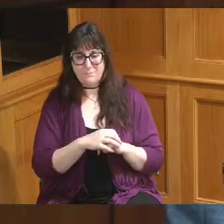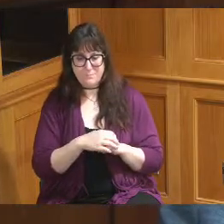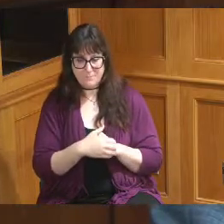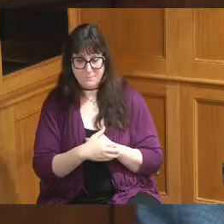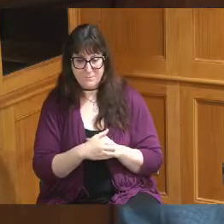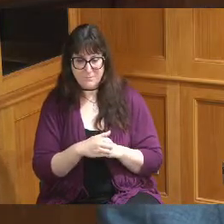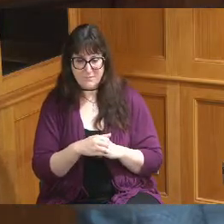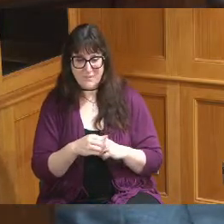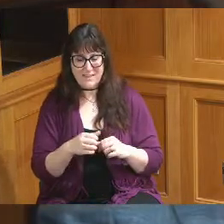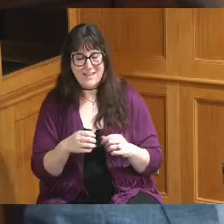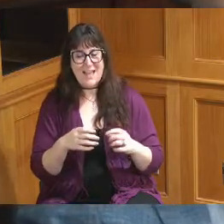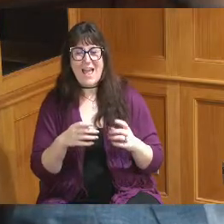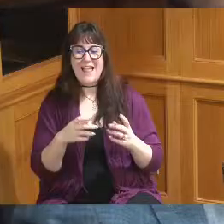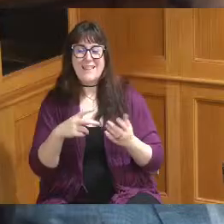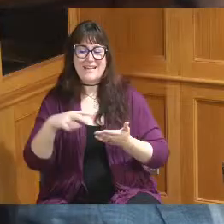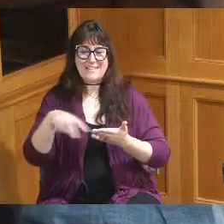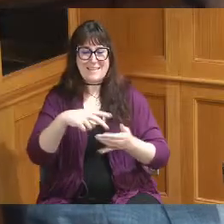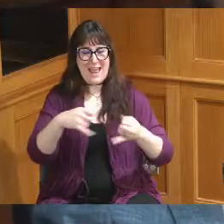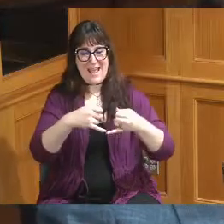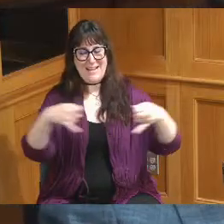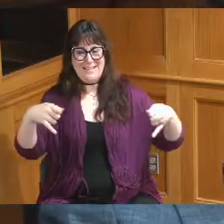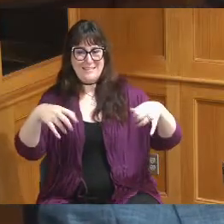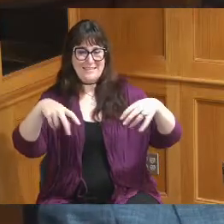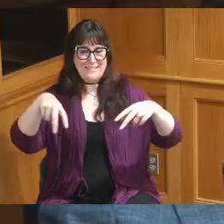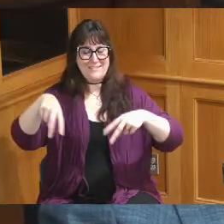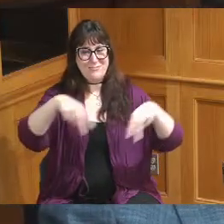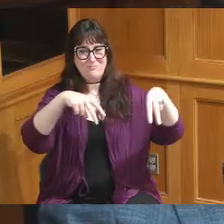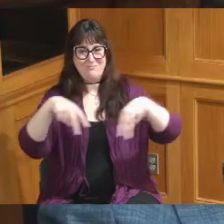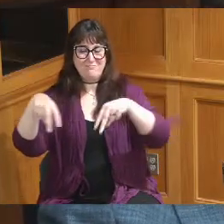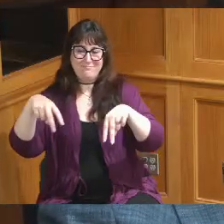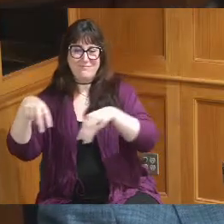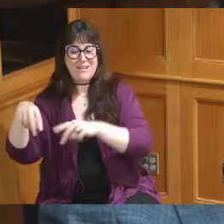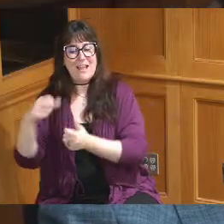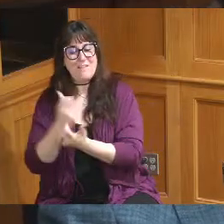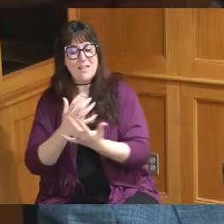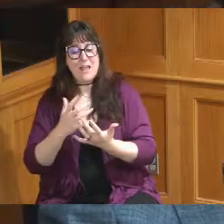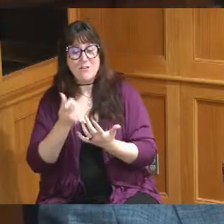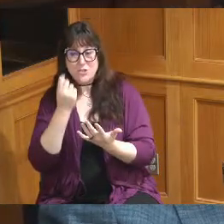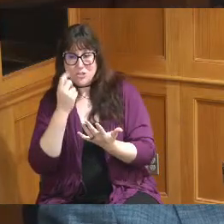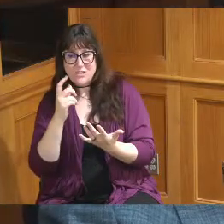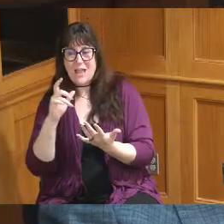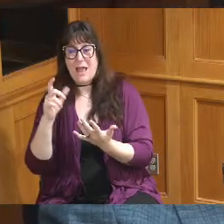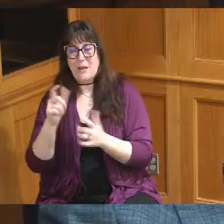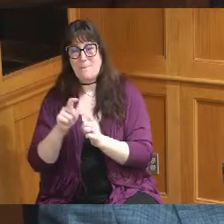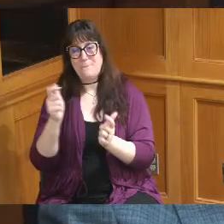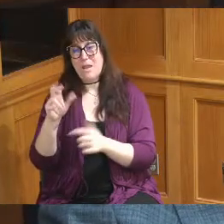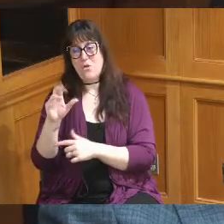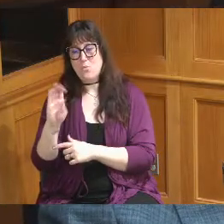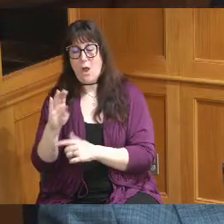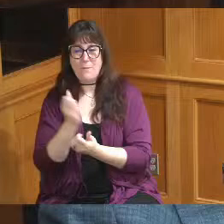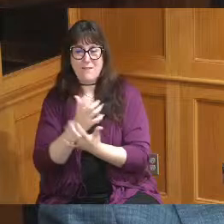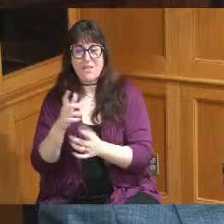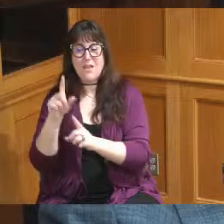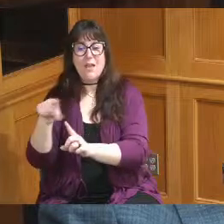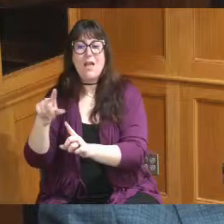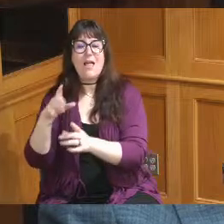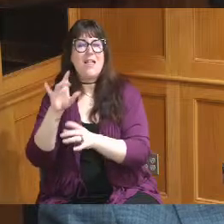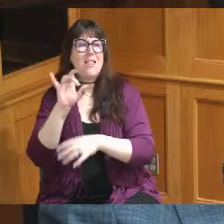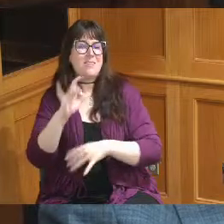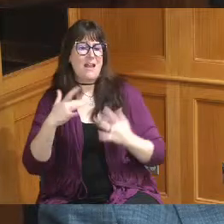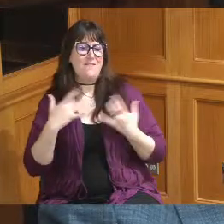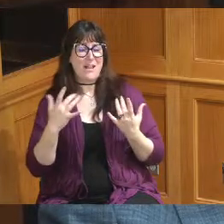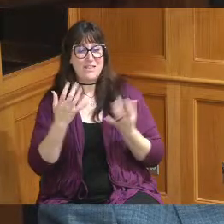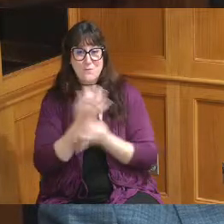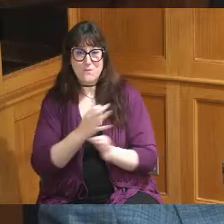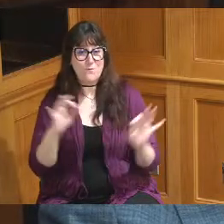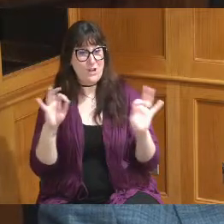line dance celebration at the end with fans, with Big Rob, Mr. Southern Soul, and friends. So that's all free.